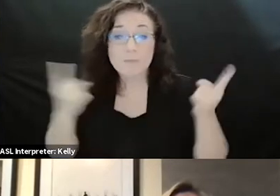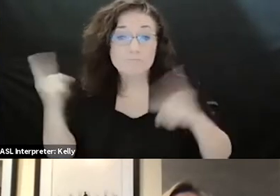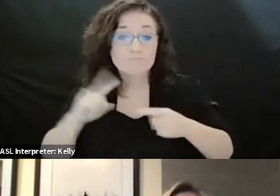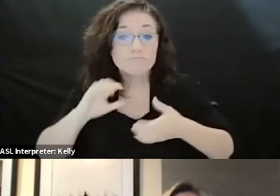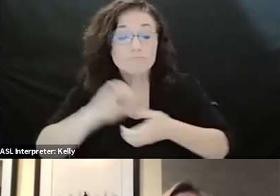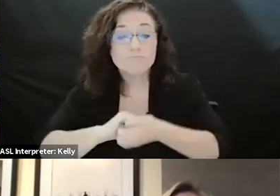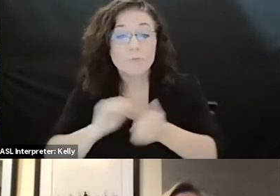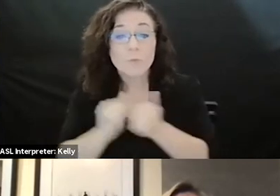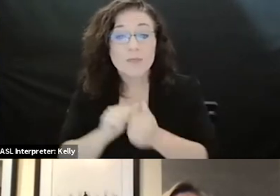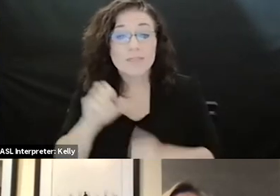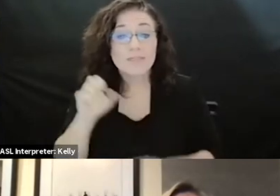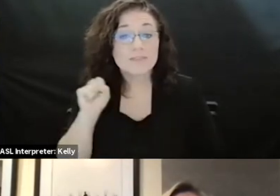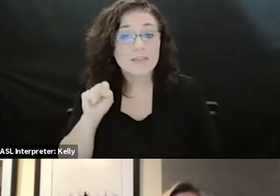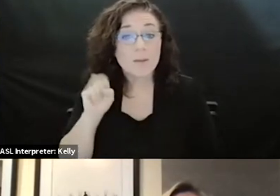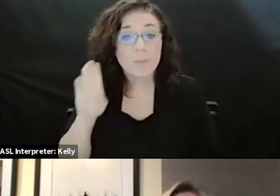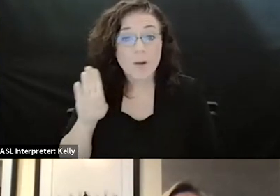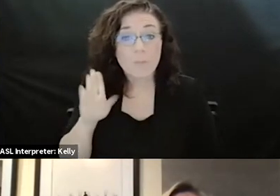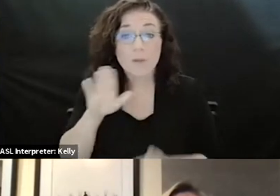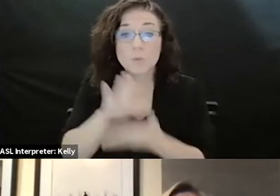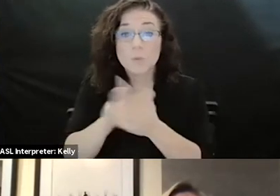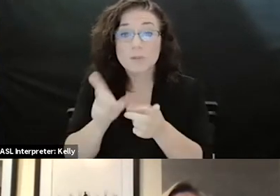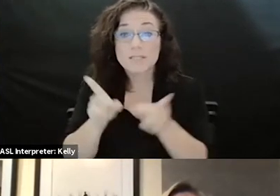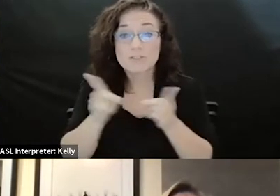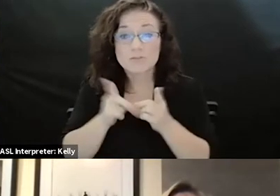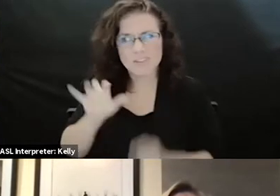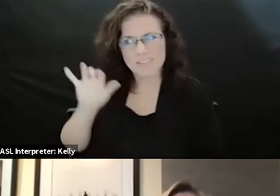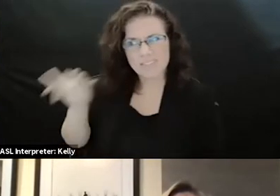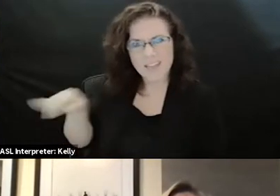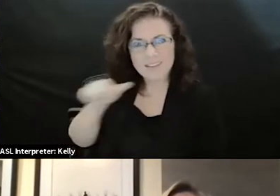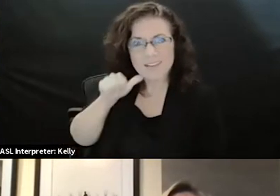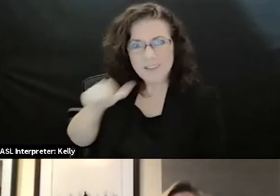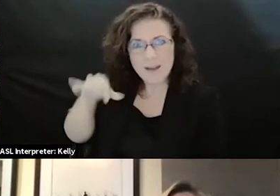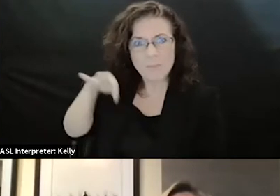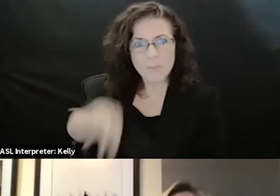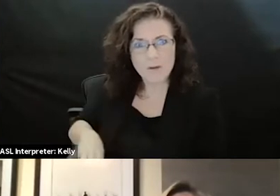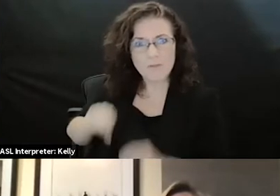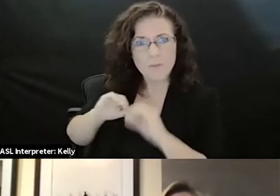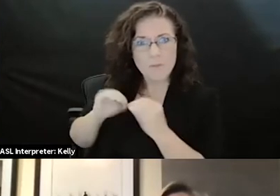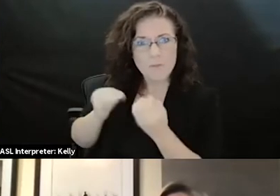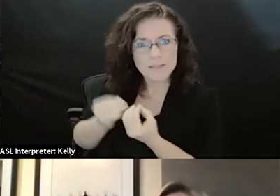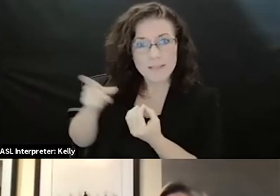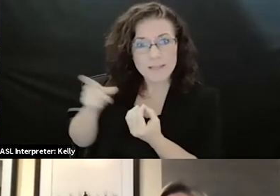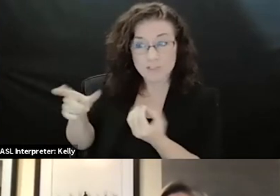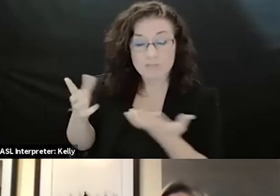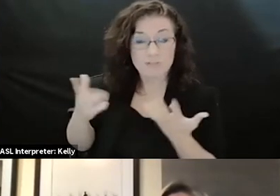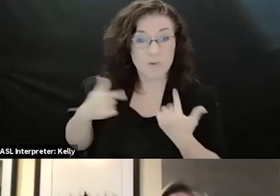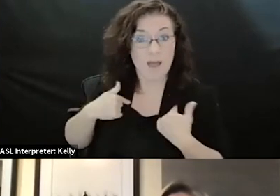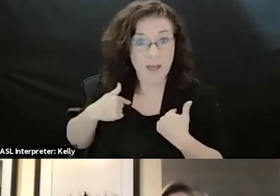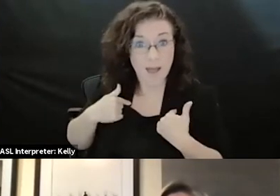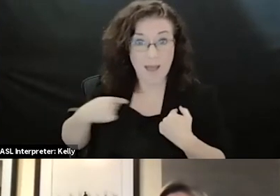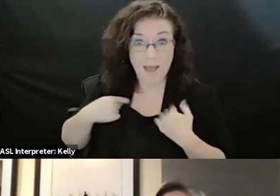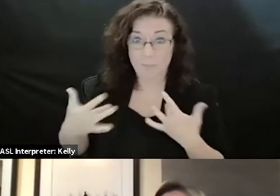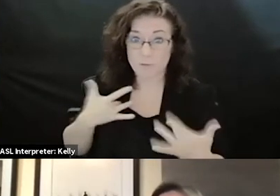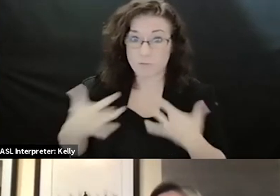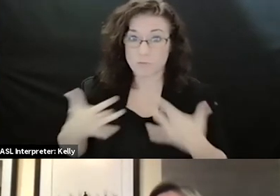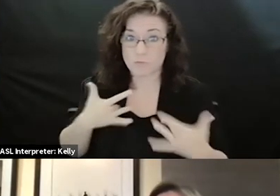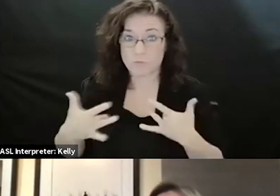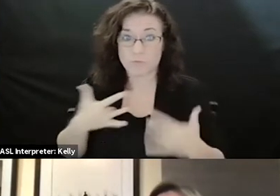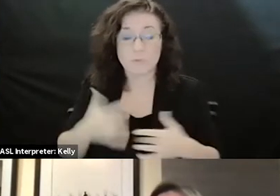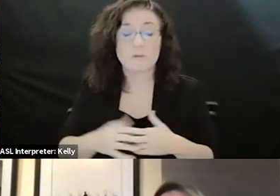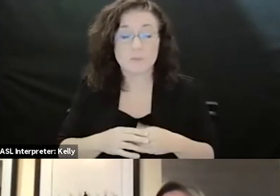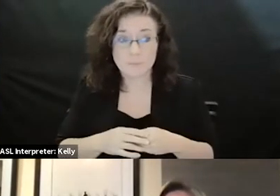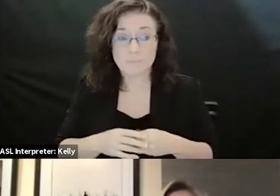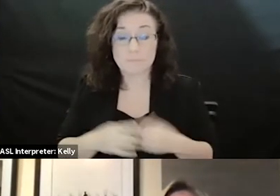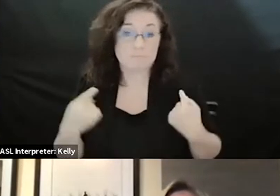they are a non-profit and um you know this is extremely concerning to me and i don't i we